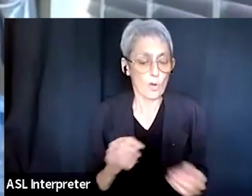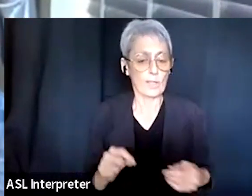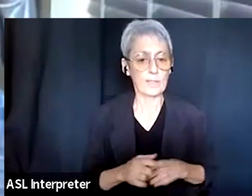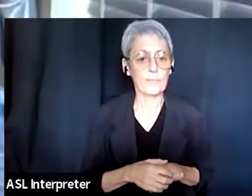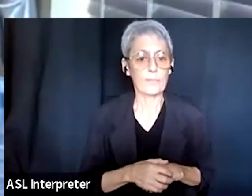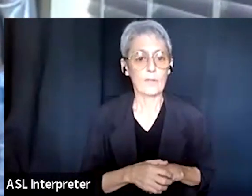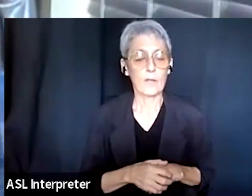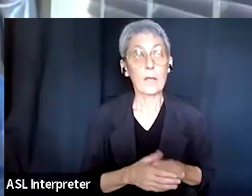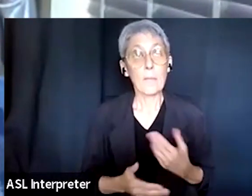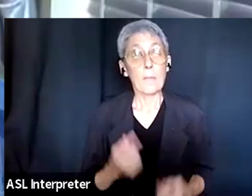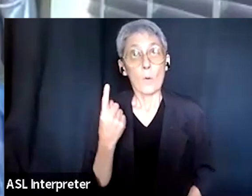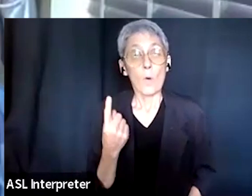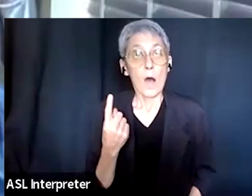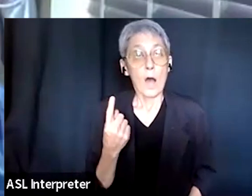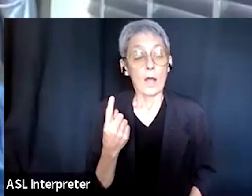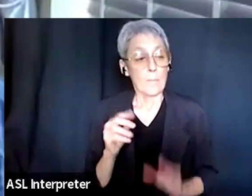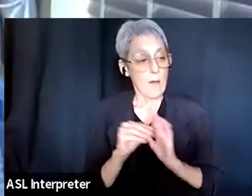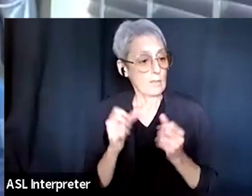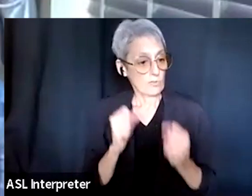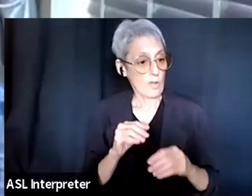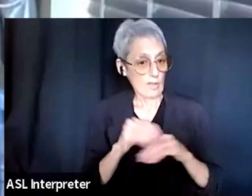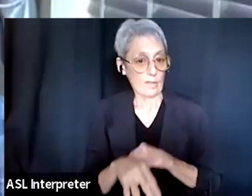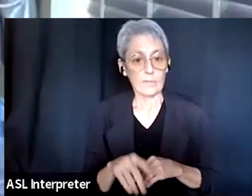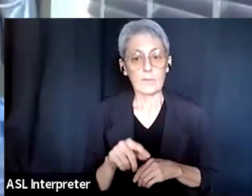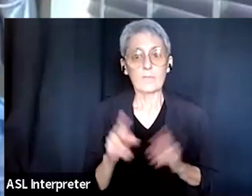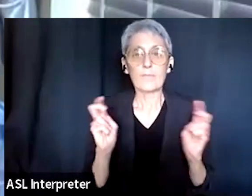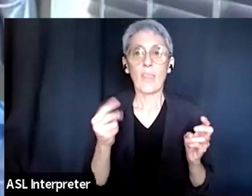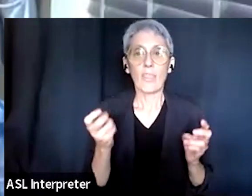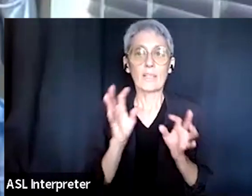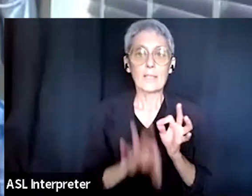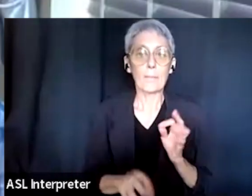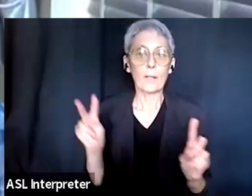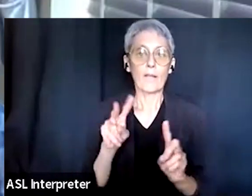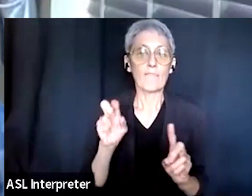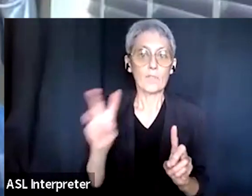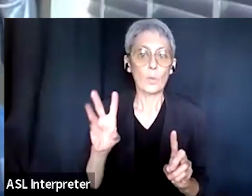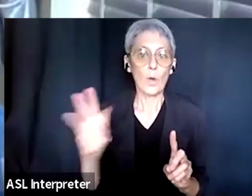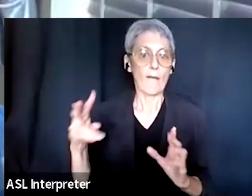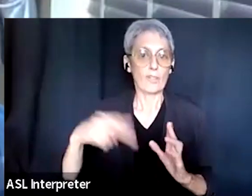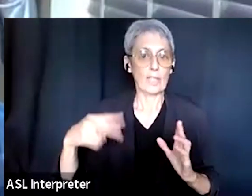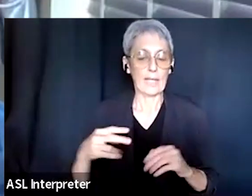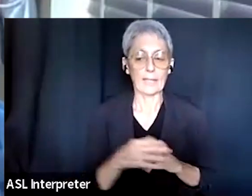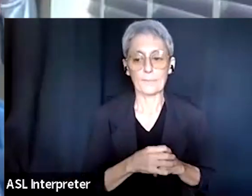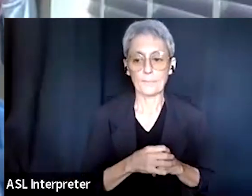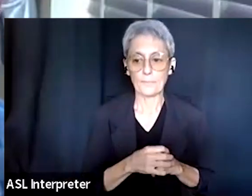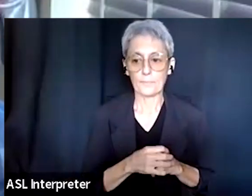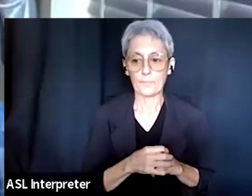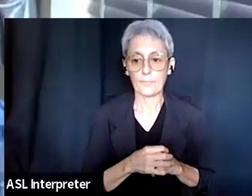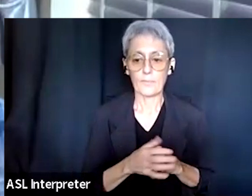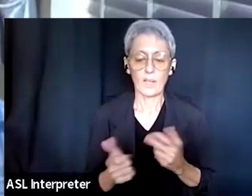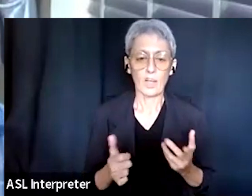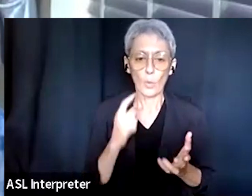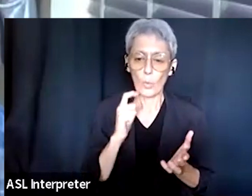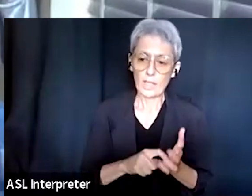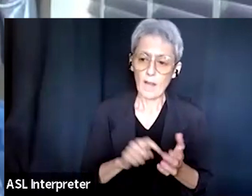one influential model is called the simple view of reading. And we acknowledge these models because they're part